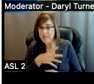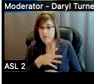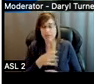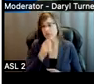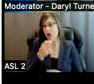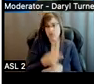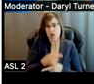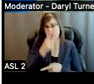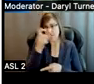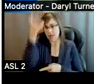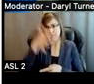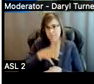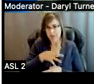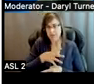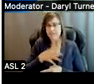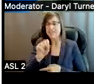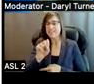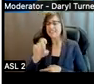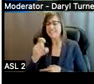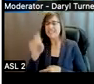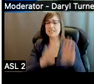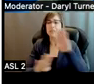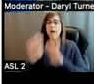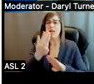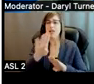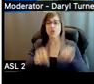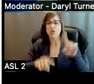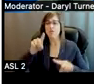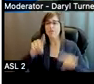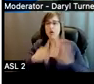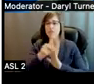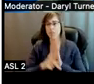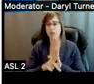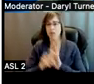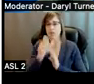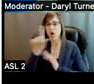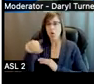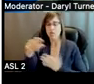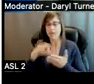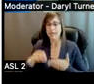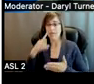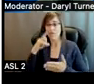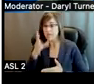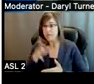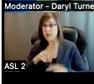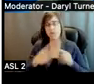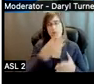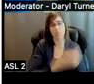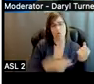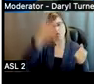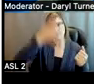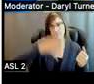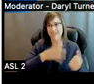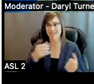men should also be. Sex as a biological variable policy is not only to account for women, but both men and